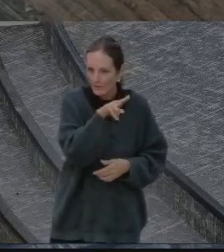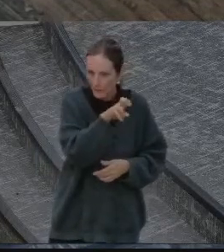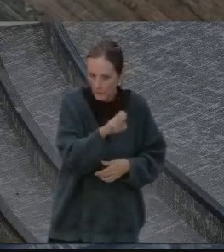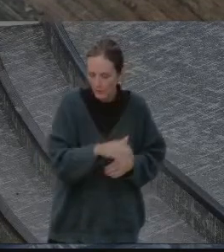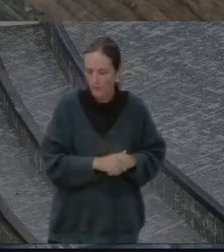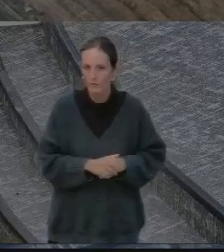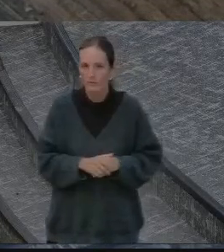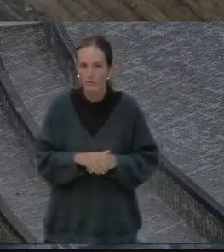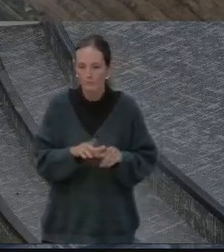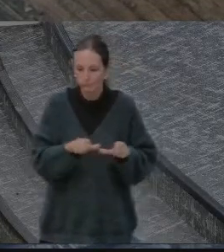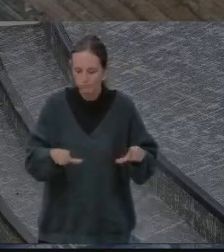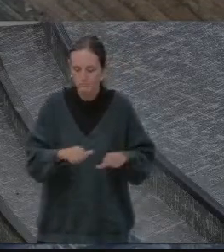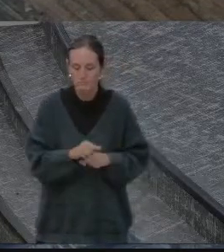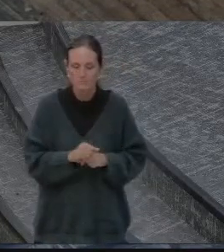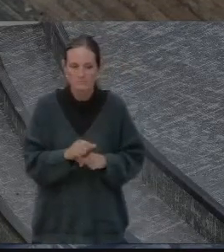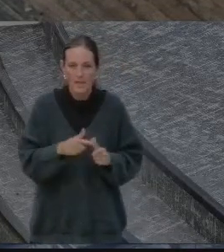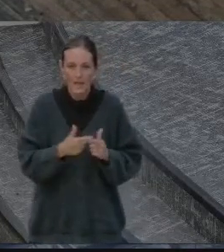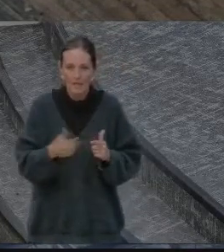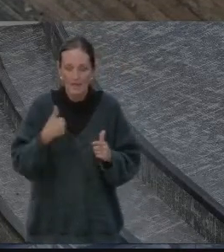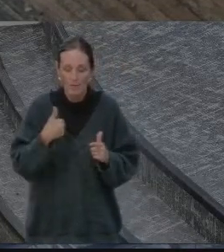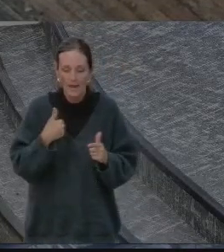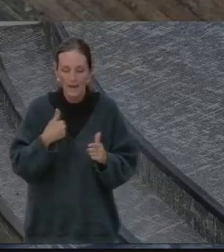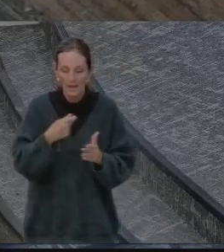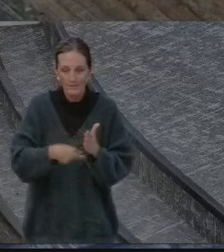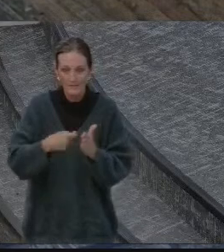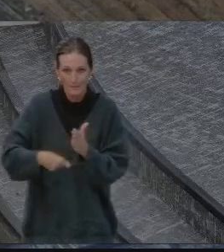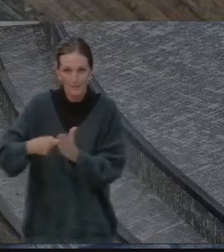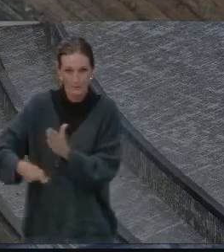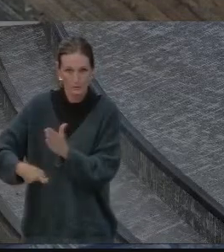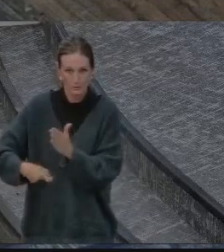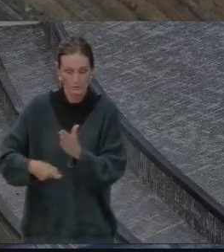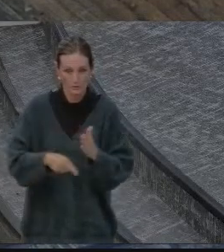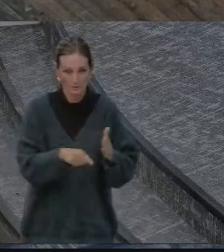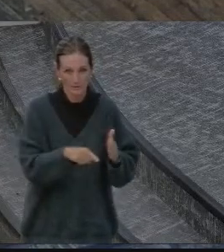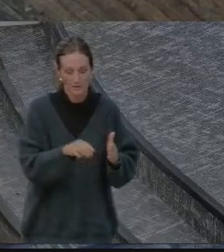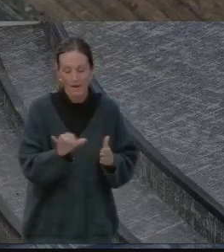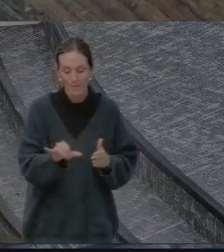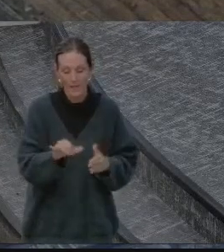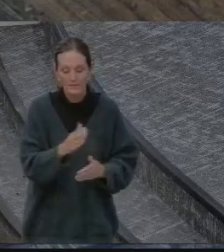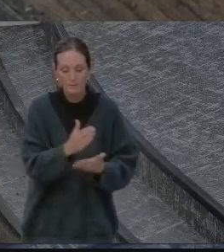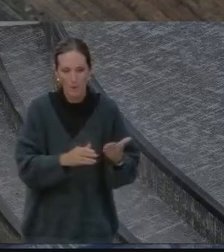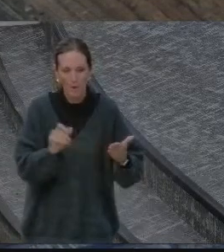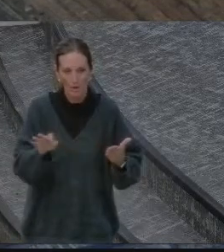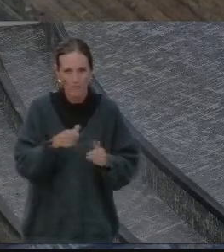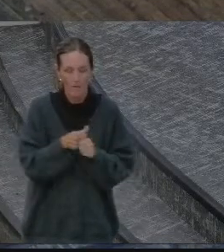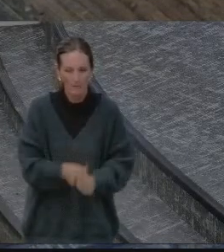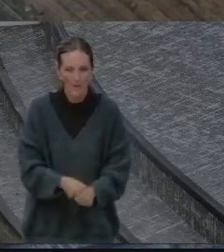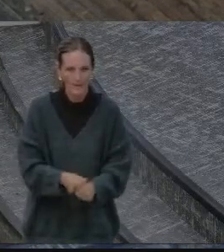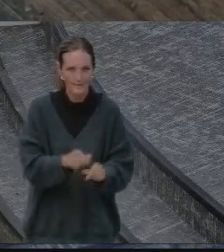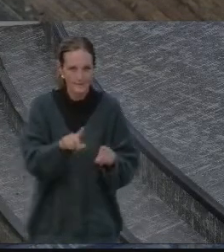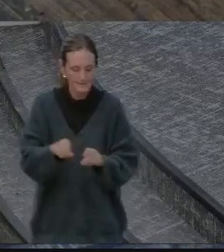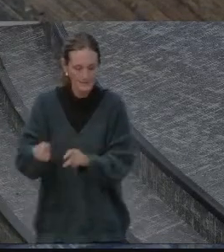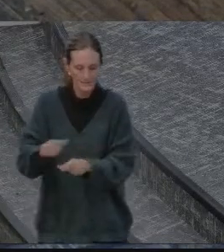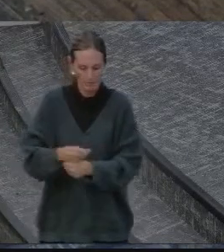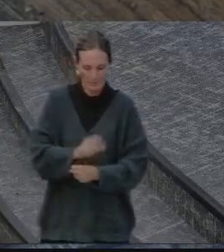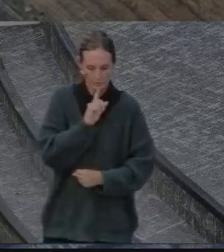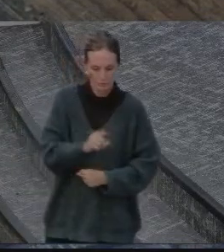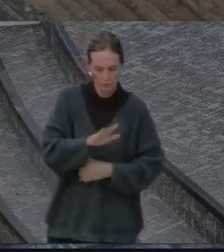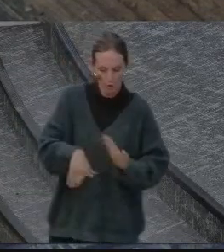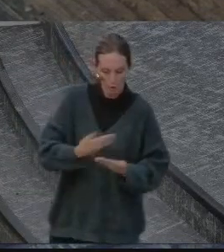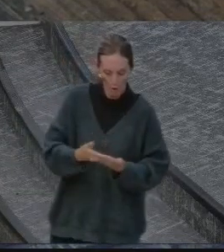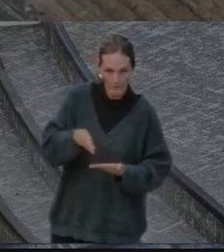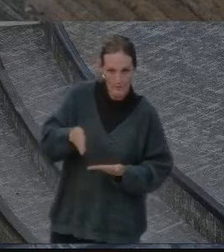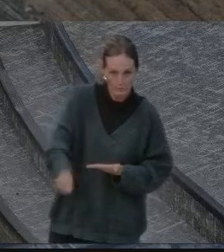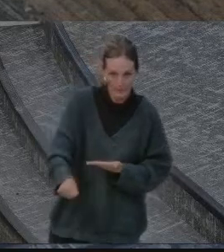of expenditures to as part of the compliance testing, as well as with financial reporting to make sure that all the expenditures